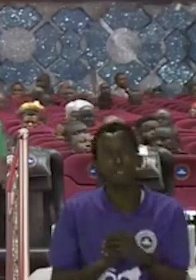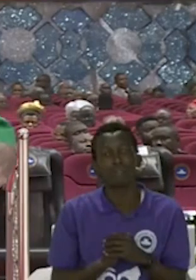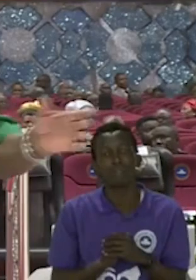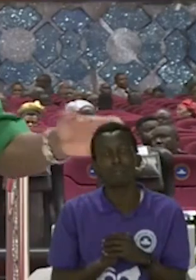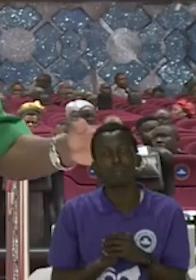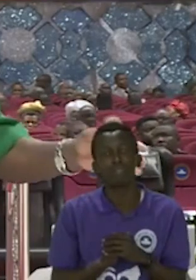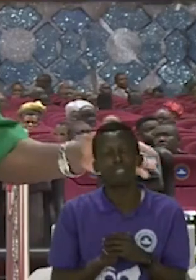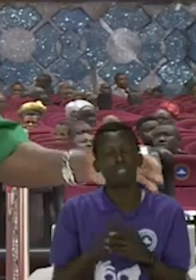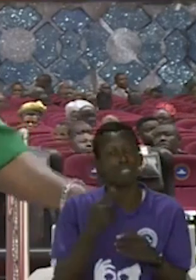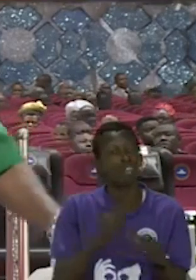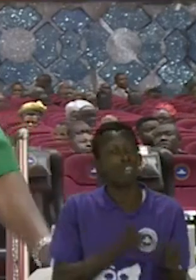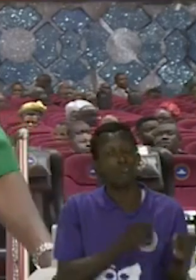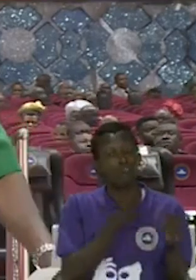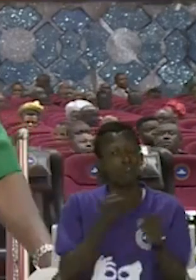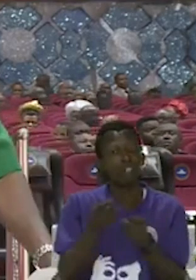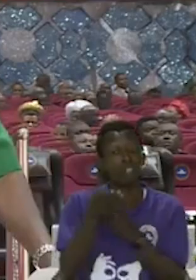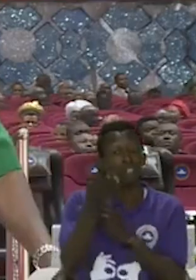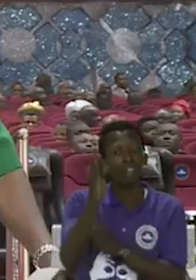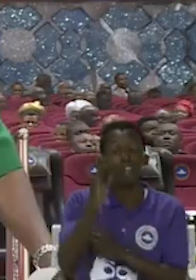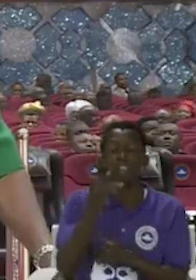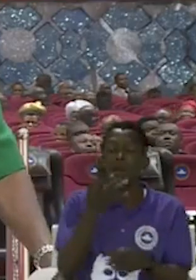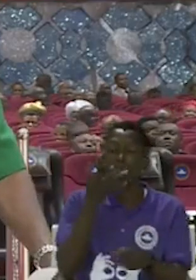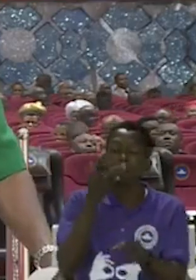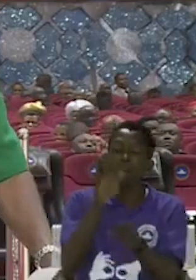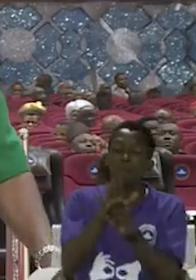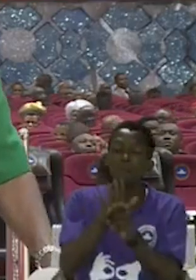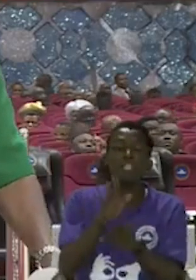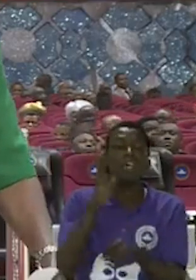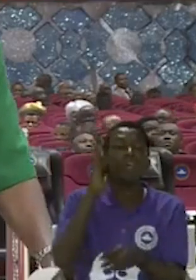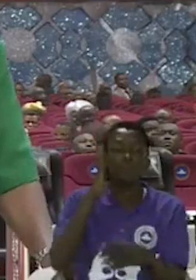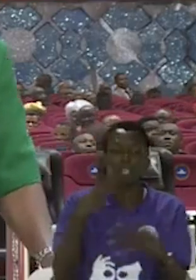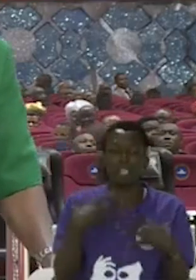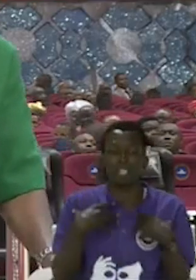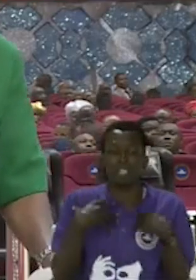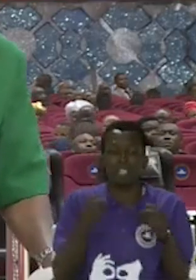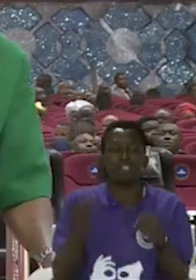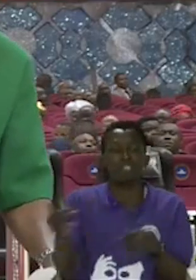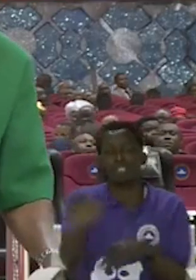The Almighty God promised that he will heal their land.